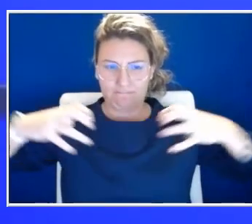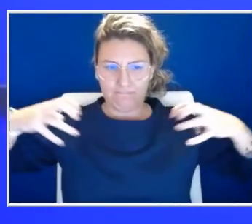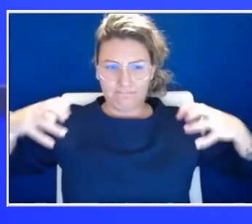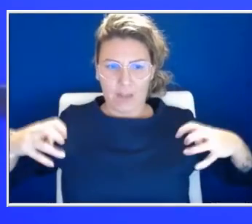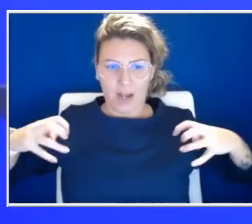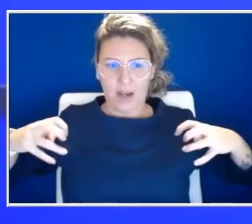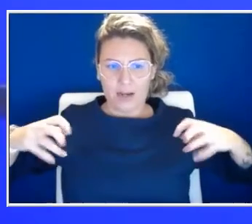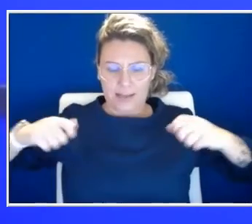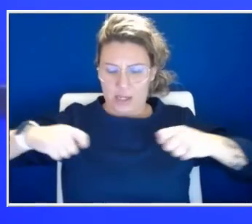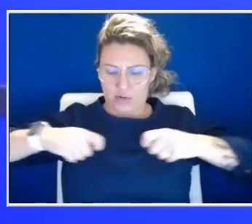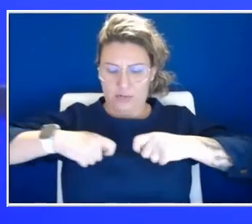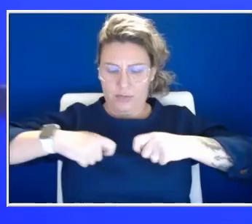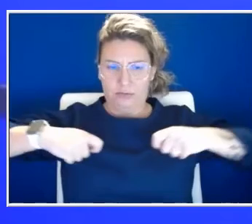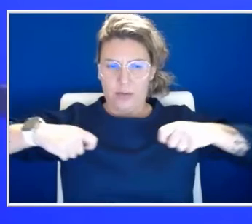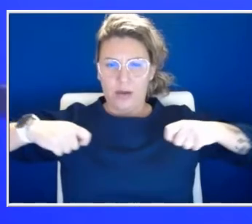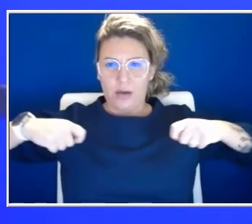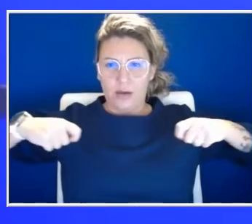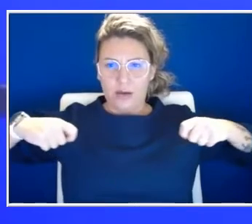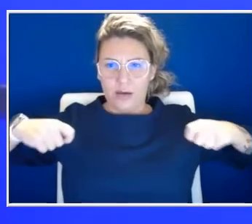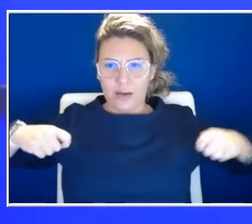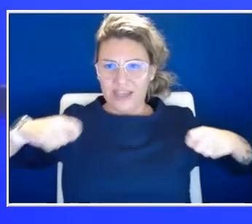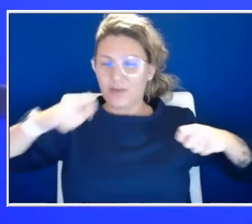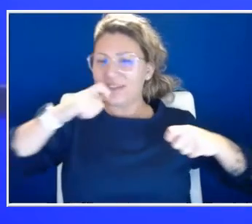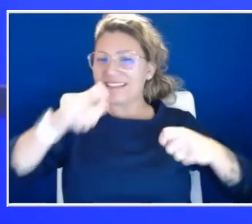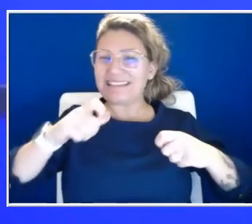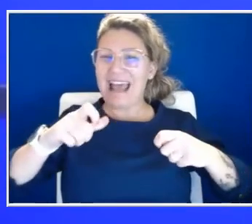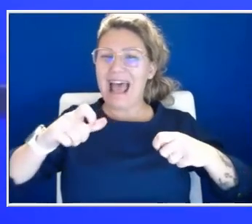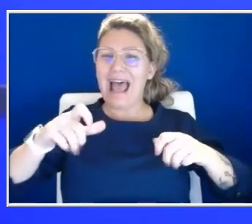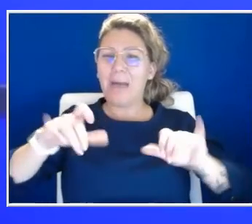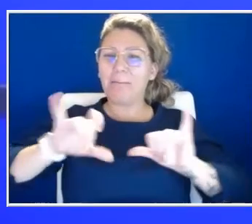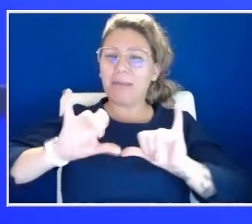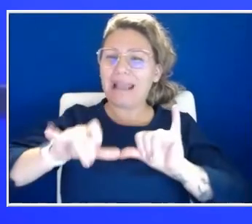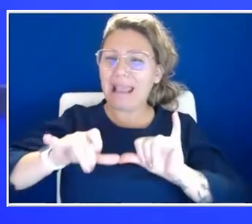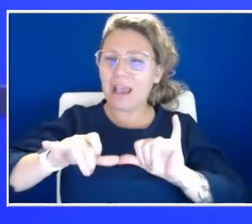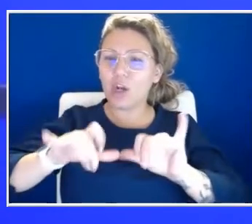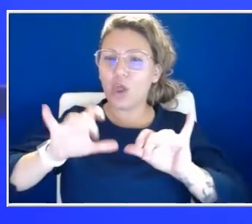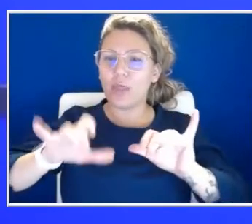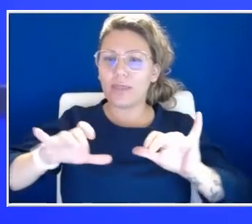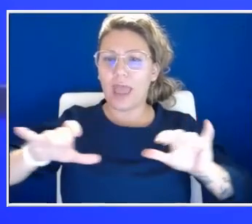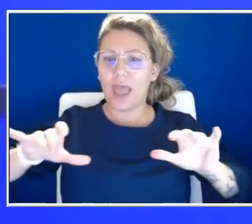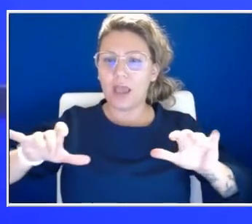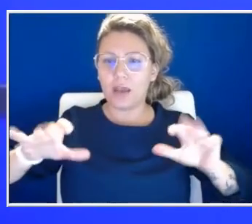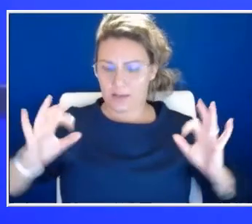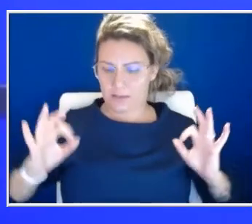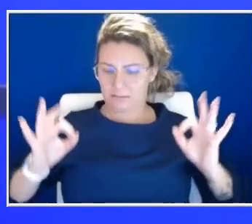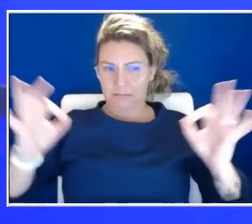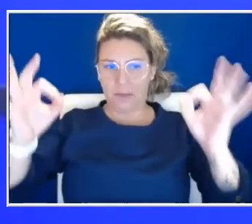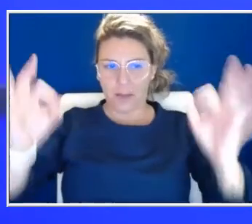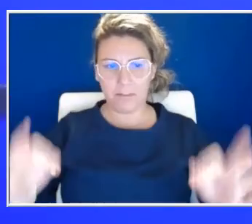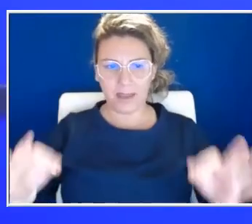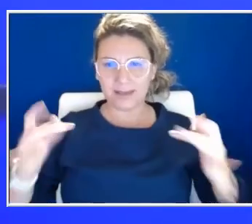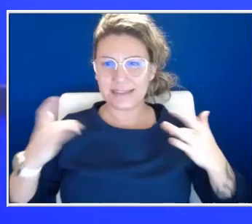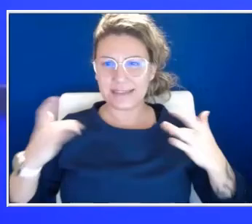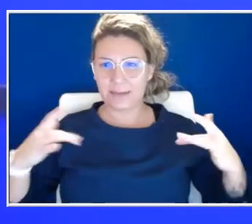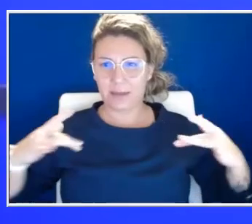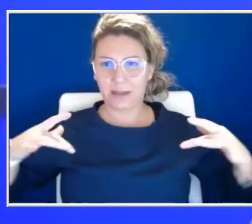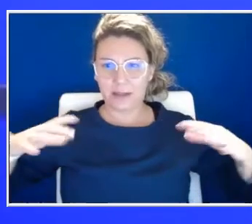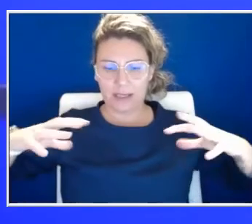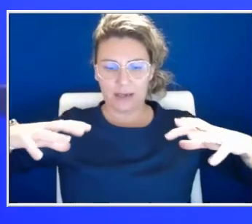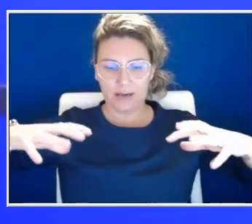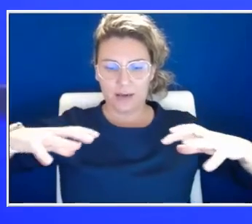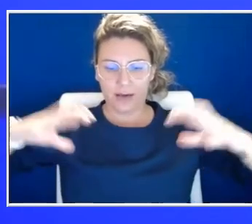was not a mechanical retractor. A mechanical retractor is something that hooks on to usually the bed frame and then is able